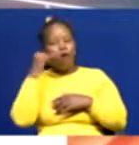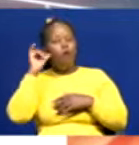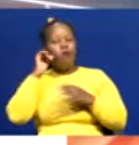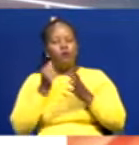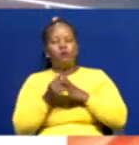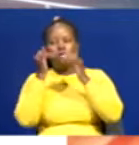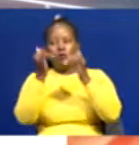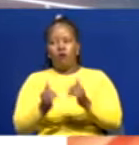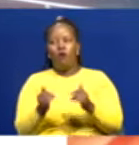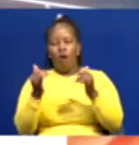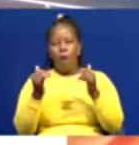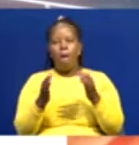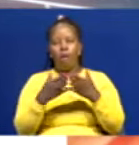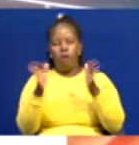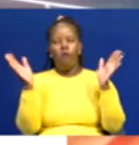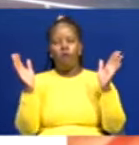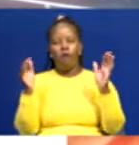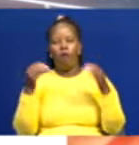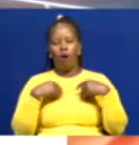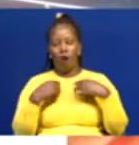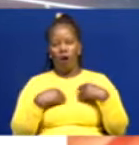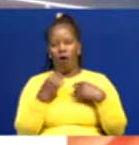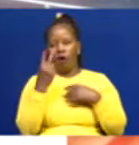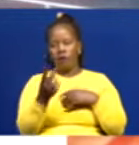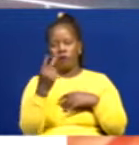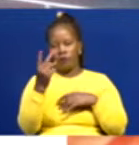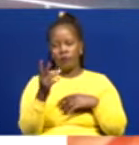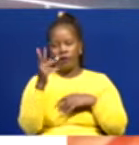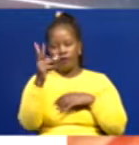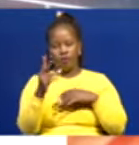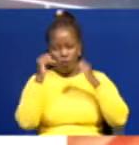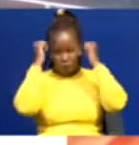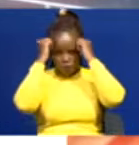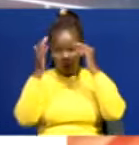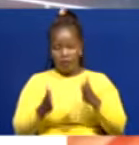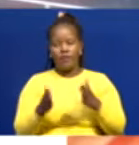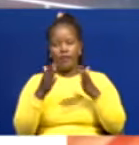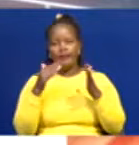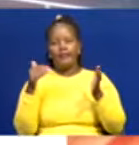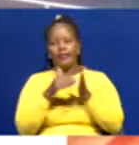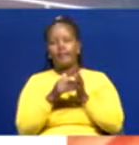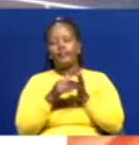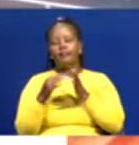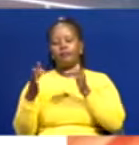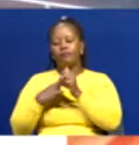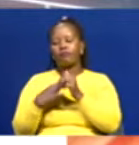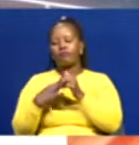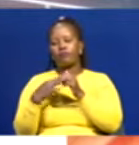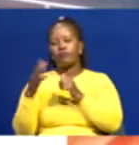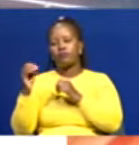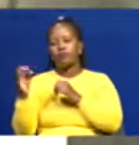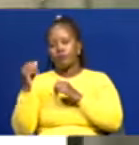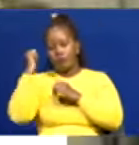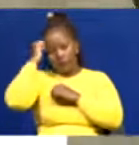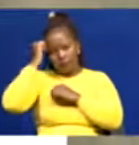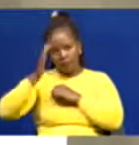opened hostel block will accommodate 224 pupils against a total population of 800 students.